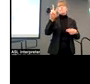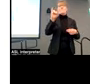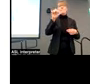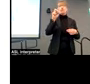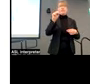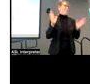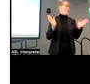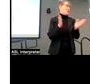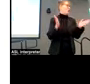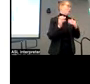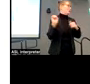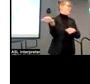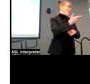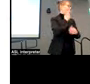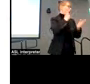it out.